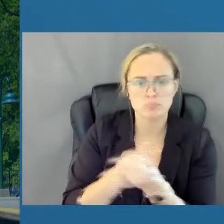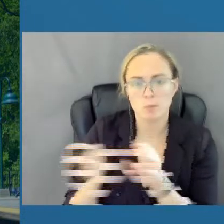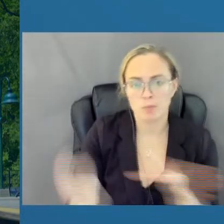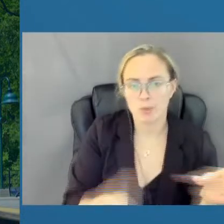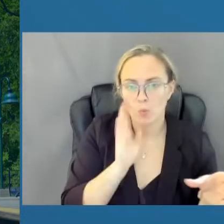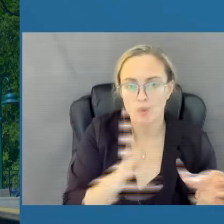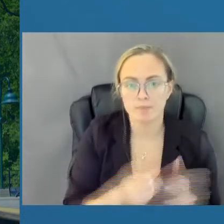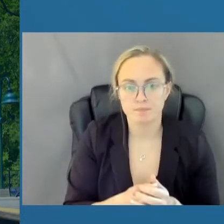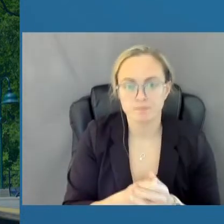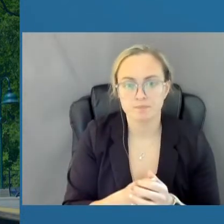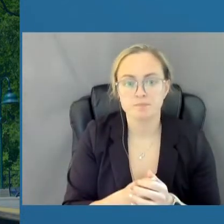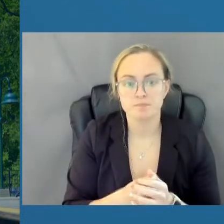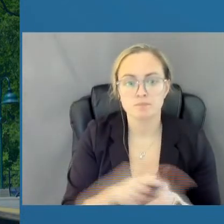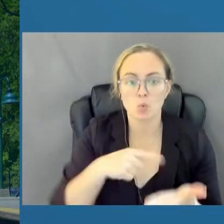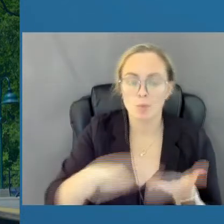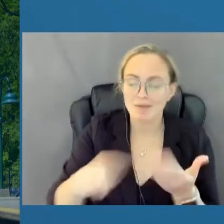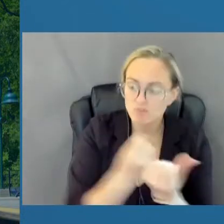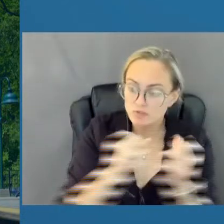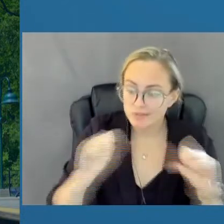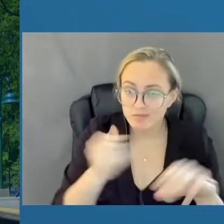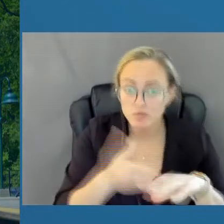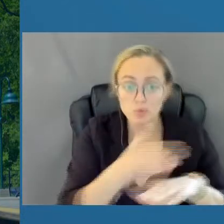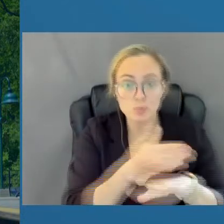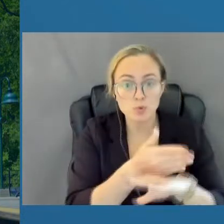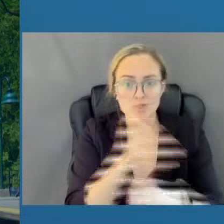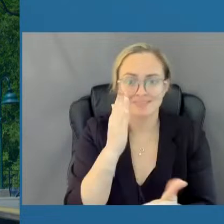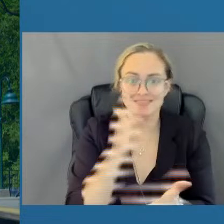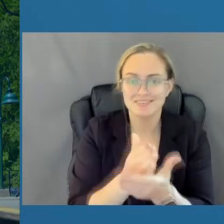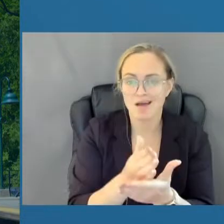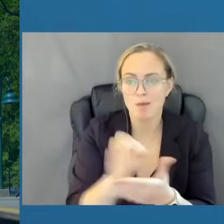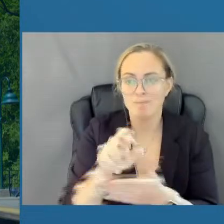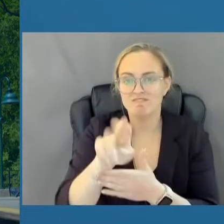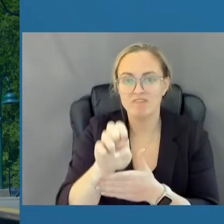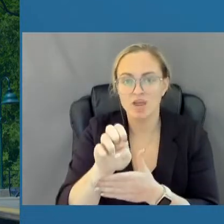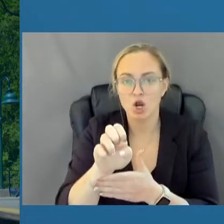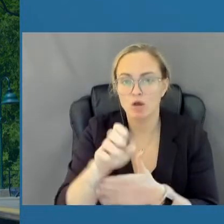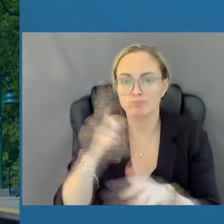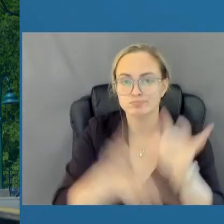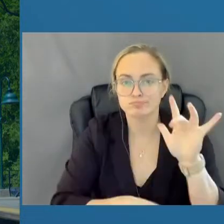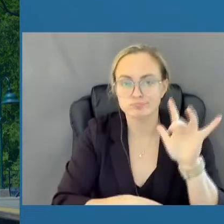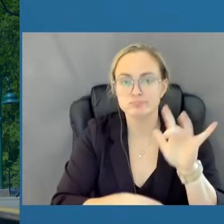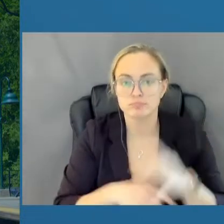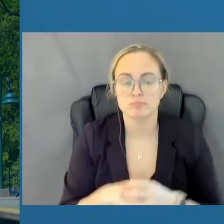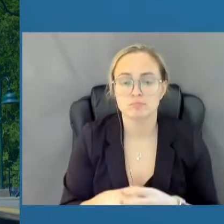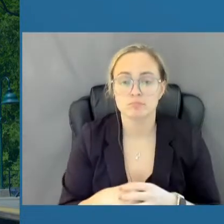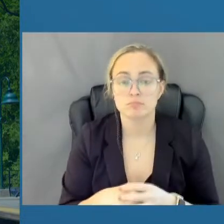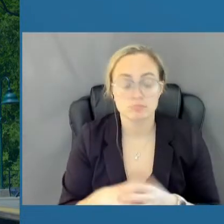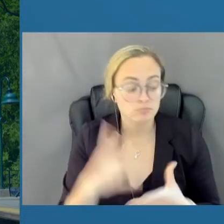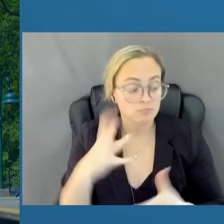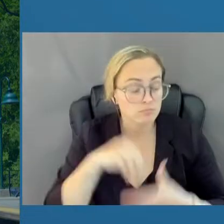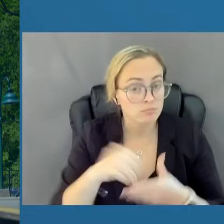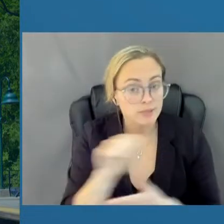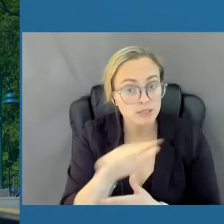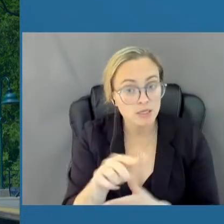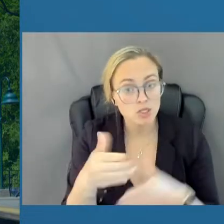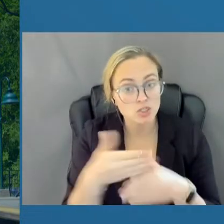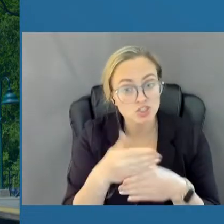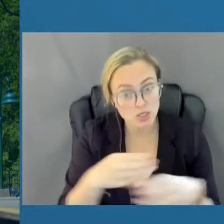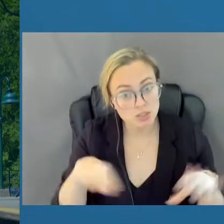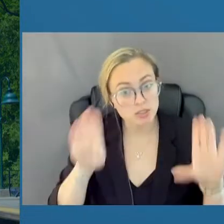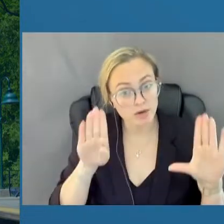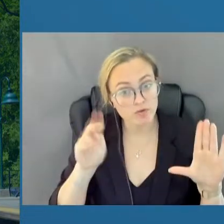to fund safety improvements and stop fare evasion. As part of the deal, we required shared sacrifice from the